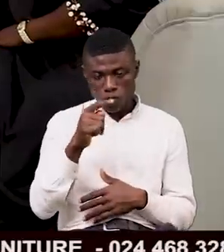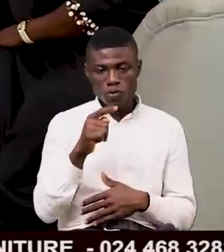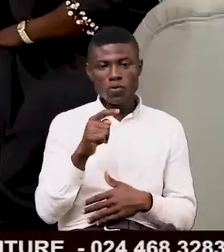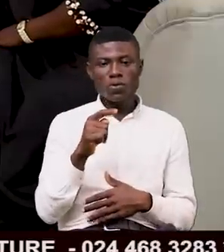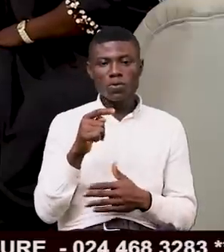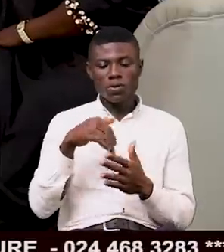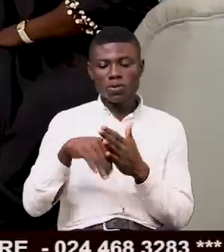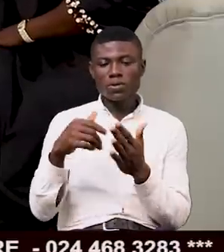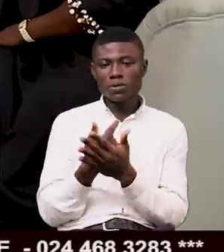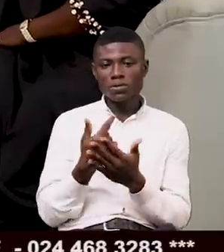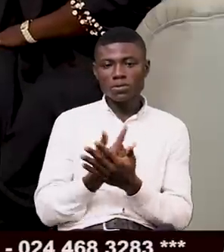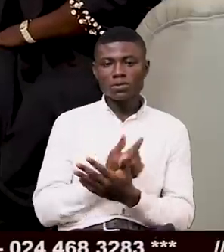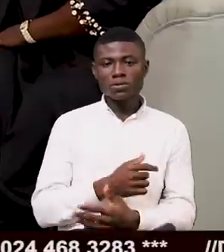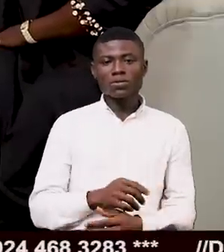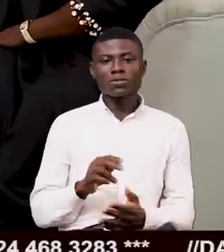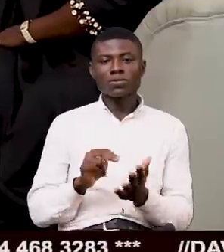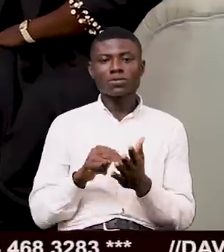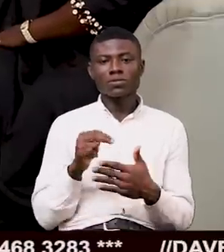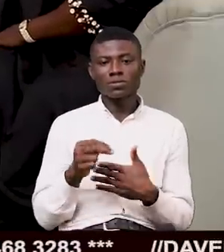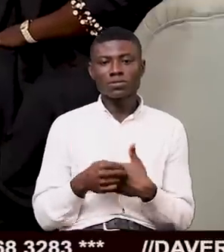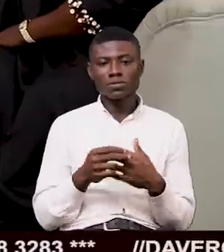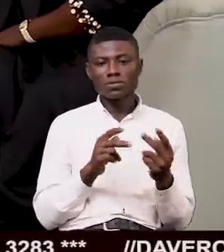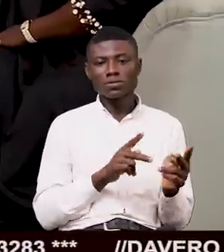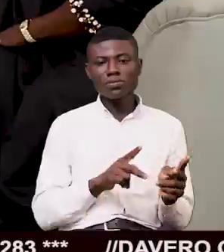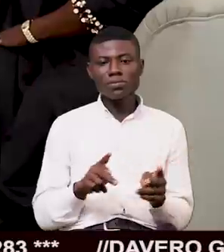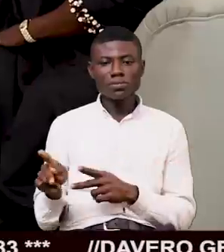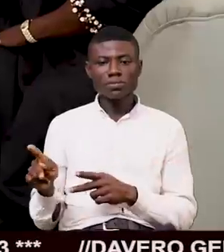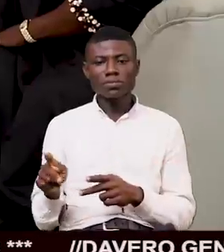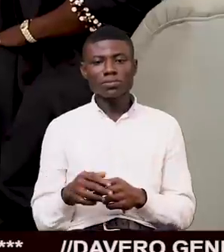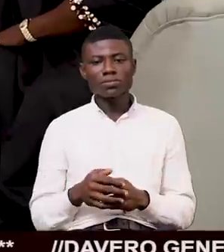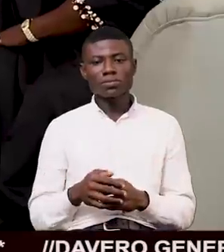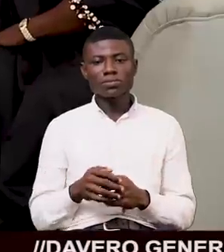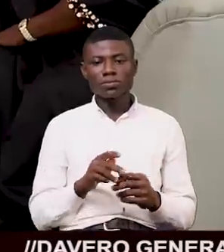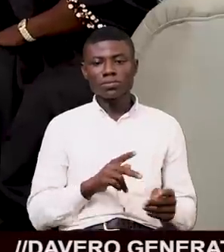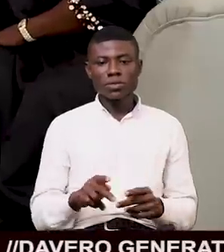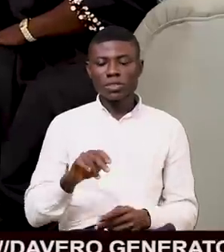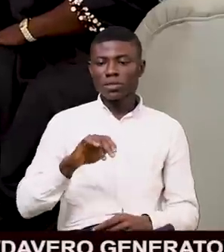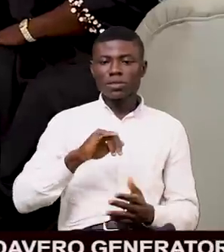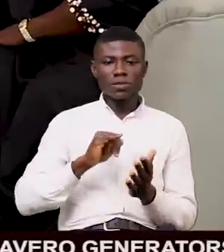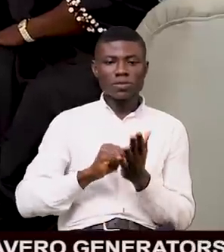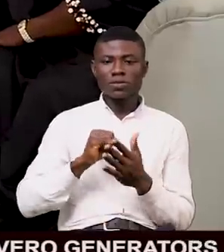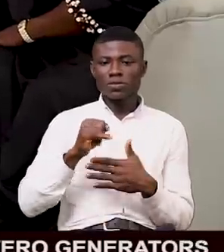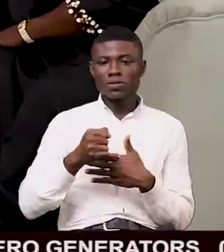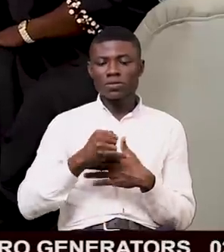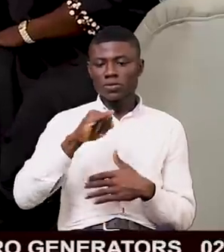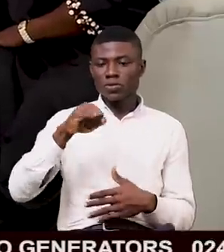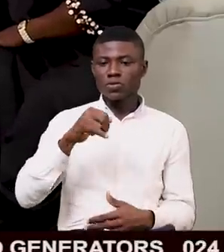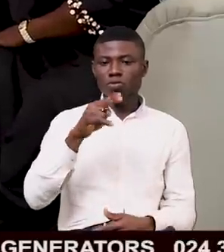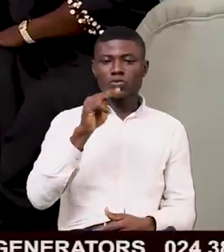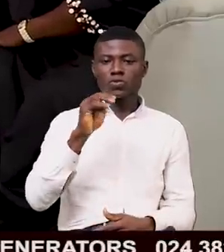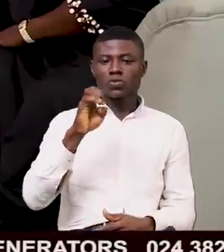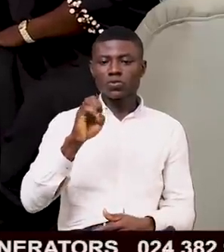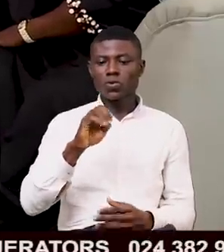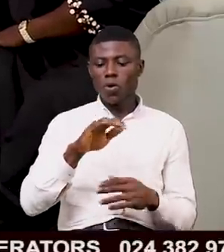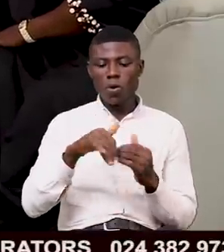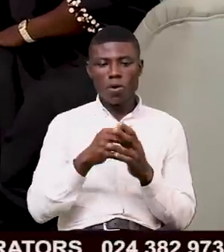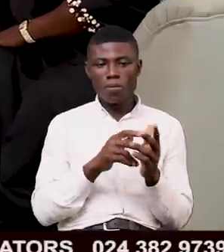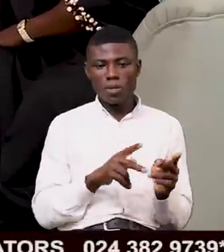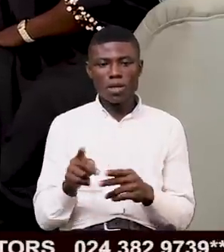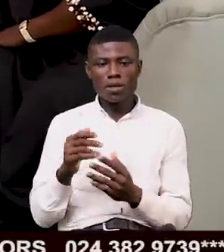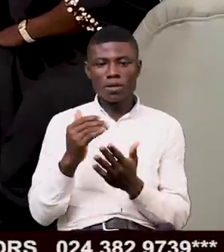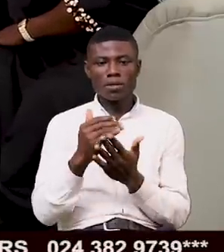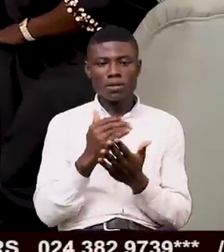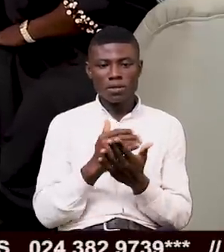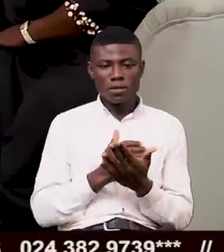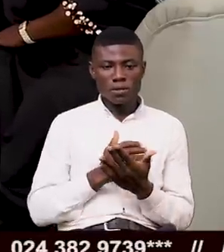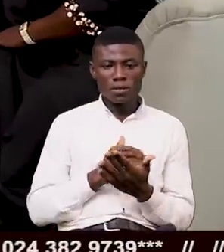wo Ghana November 5th concert ma planning no June year ka say early June year ka say ya bibia gun krata so bibia wo ho ah ya shishi